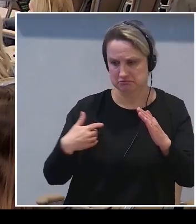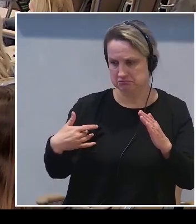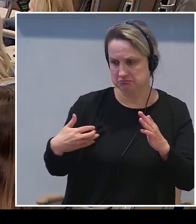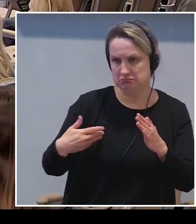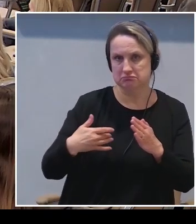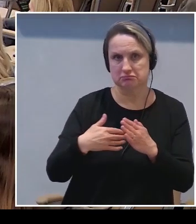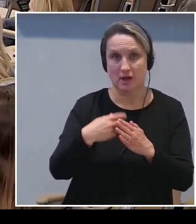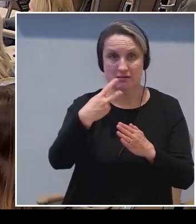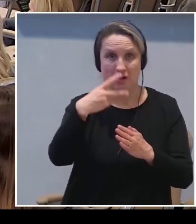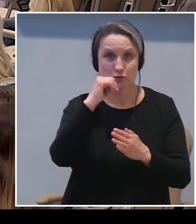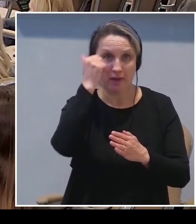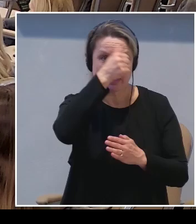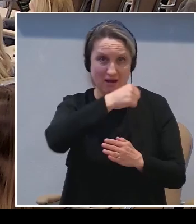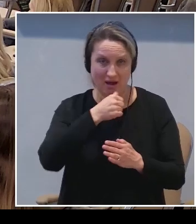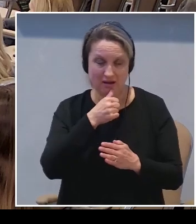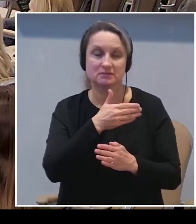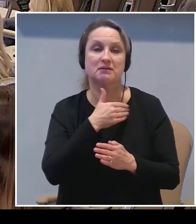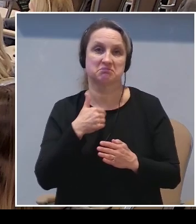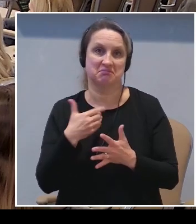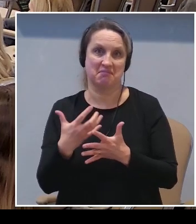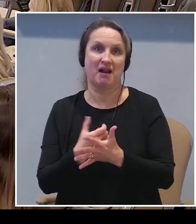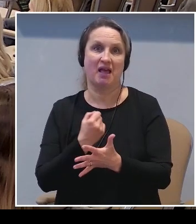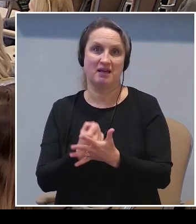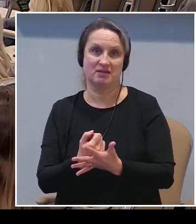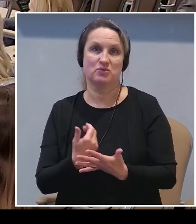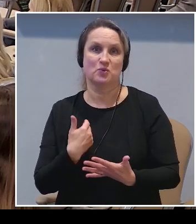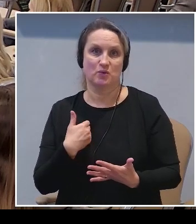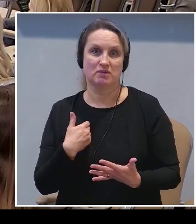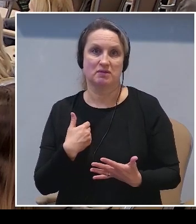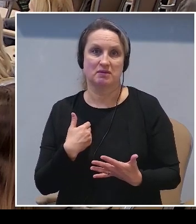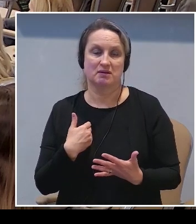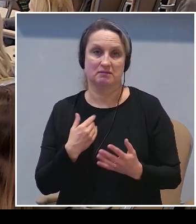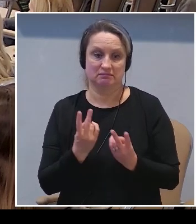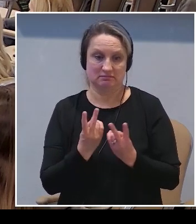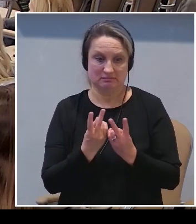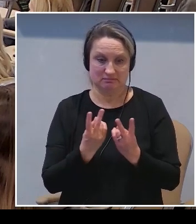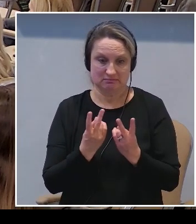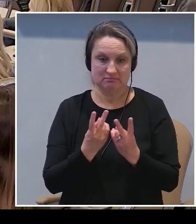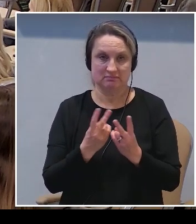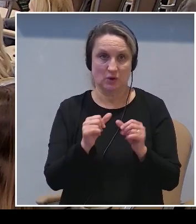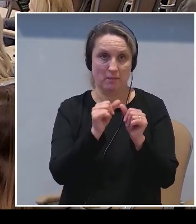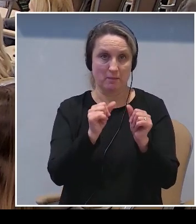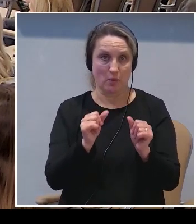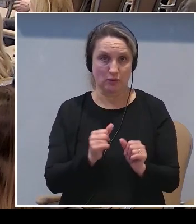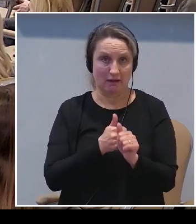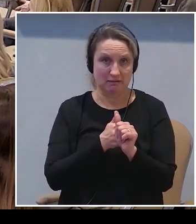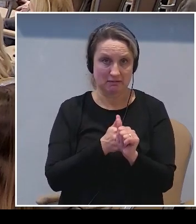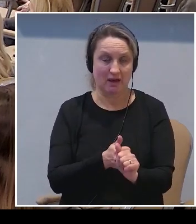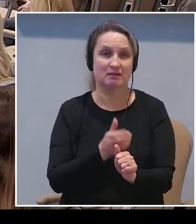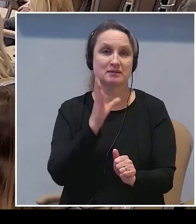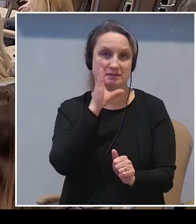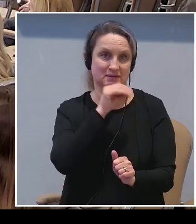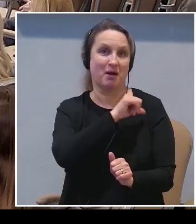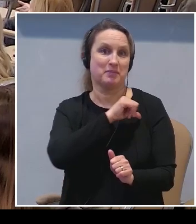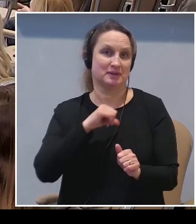genes, jooksul oleme the viral leidnud, genes, into a et patient. So what we've selle done basically with mudeli HIV alusel saame ka ise